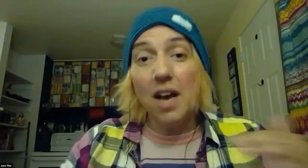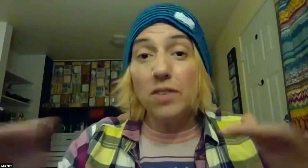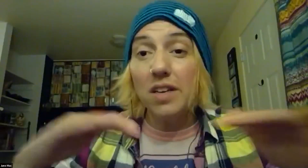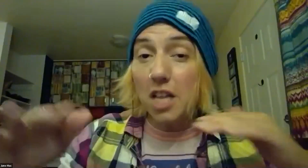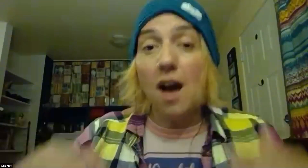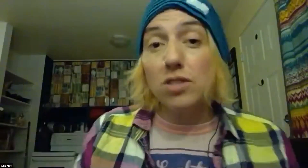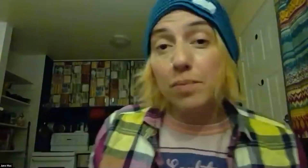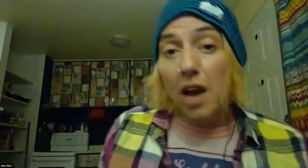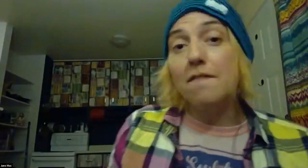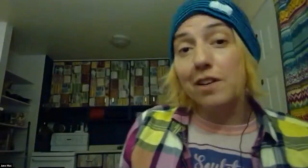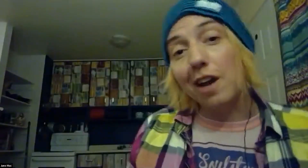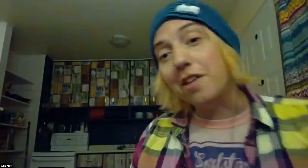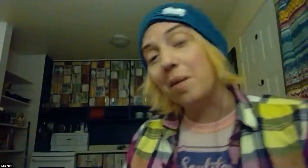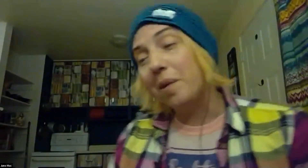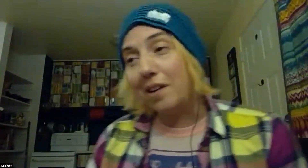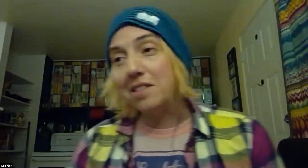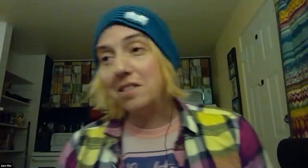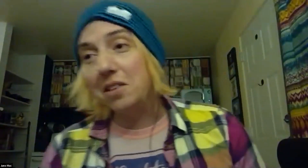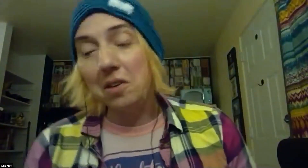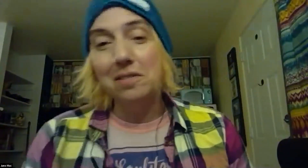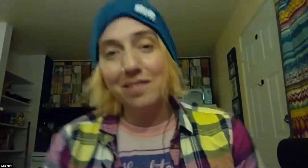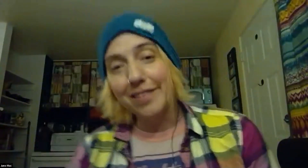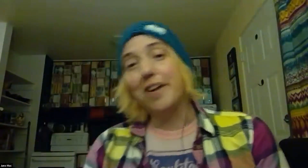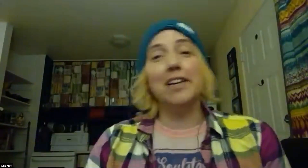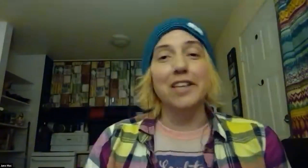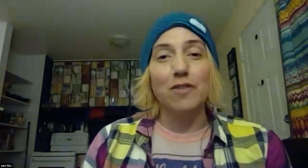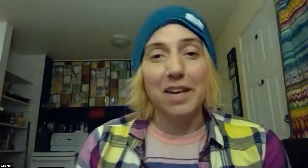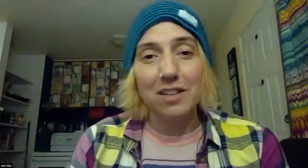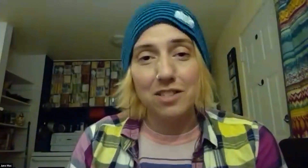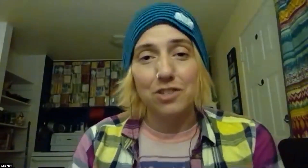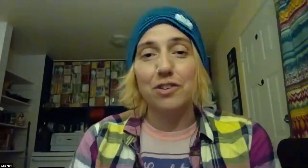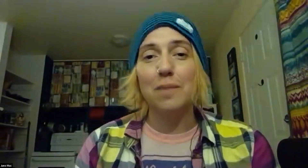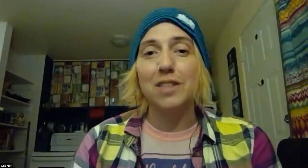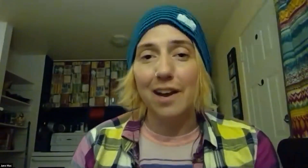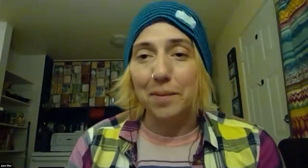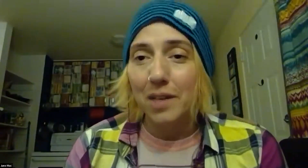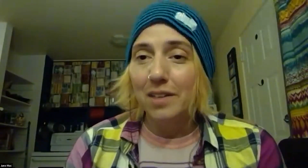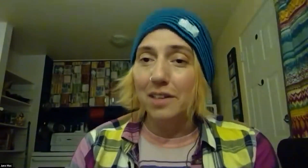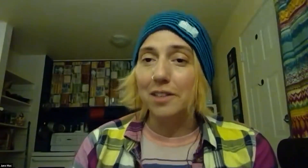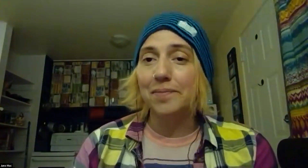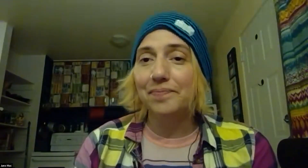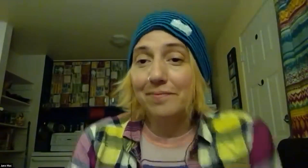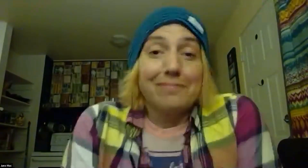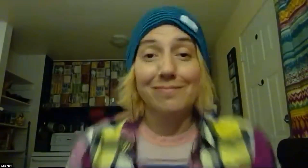and Yay! it levels the playing field, I think, because, finally everybody else is as screwed up as I am,